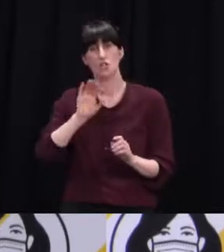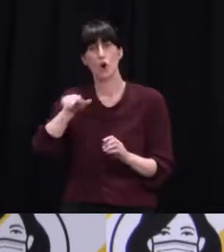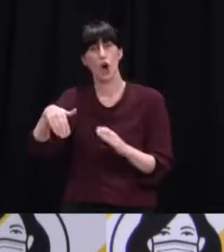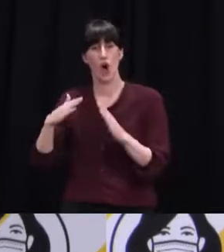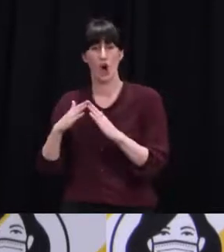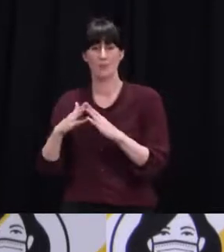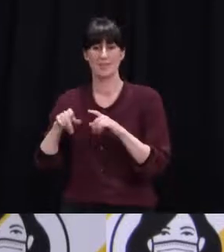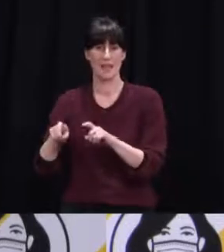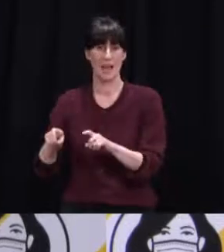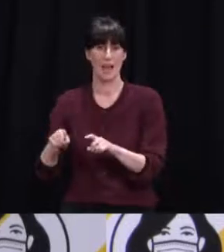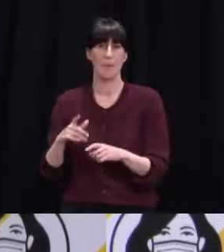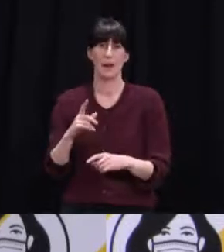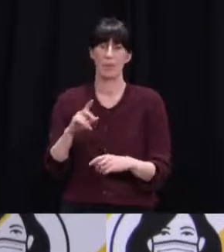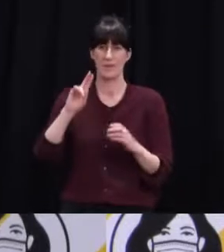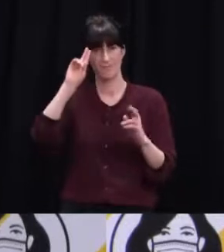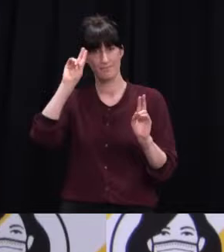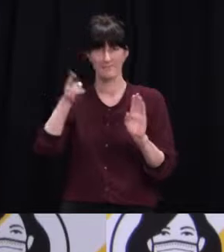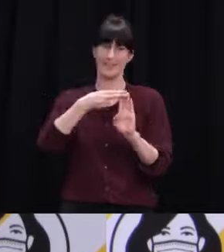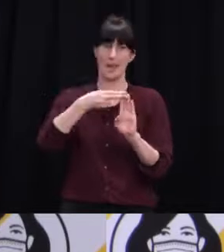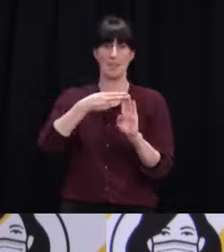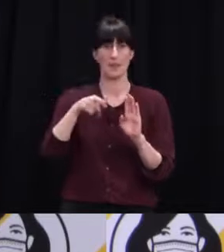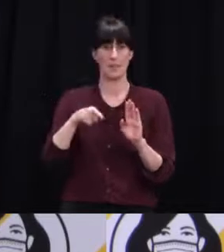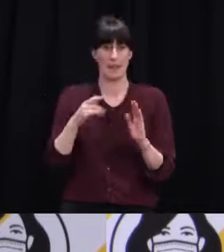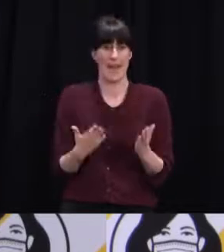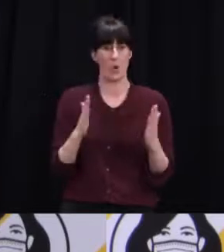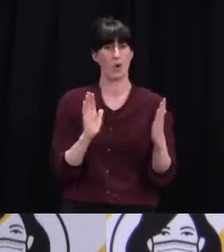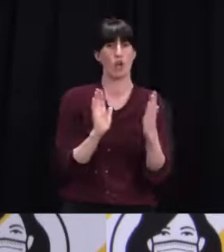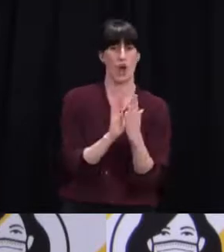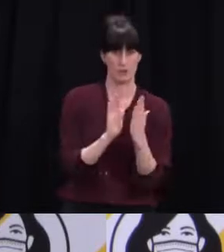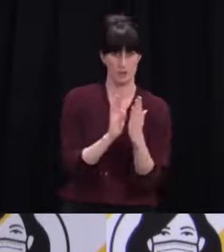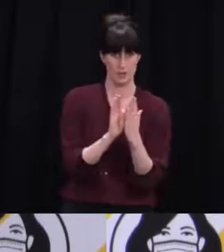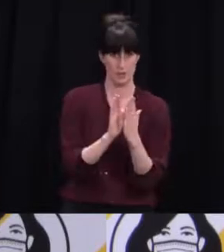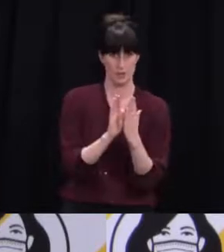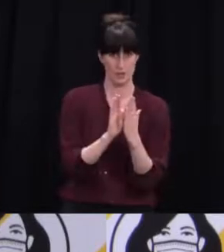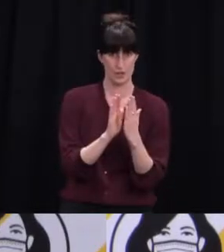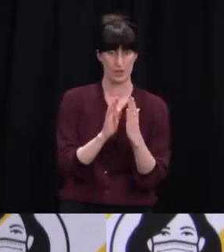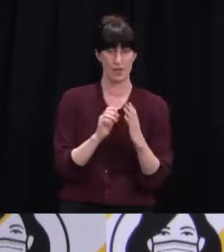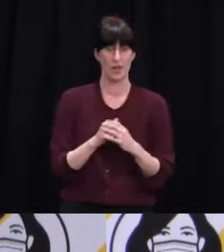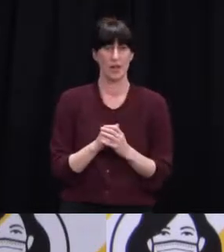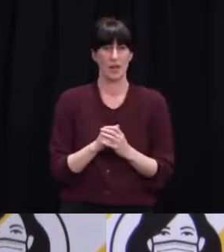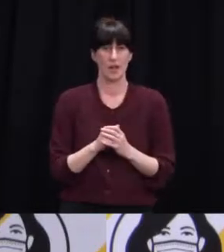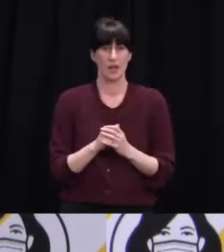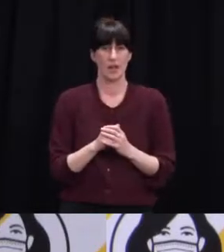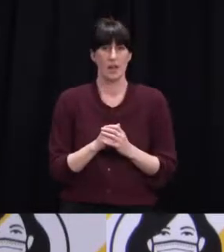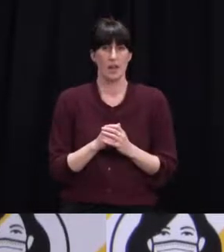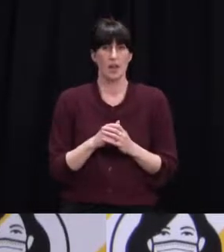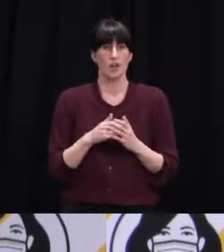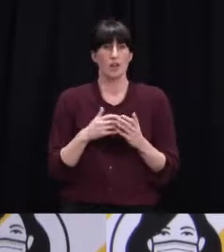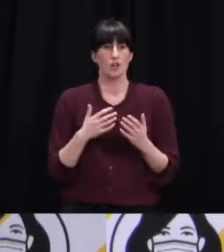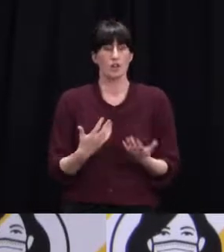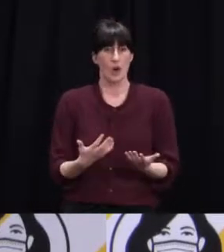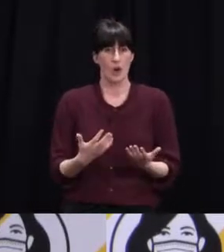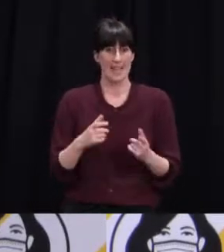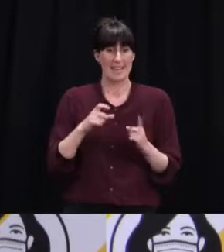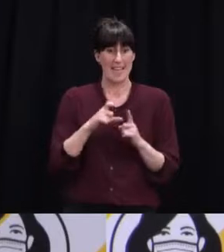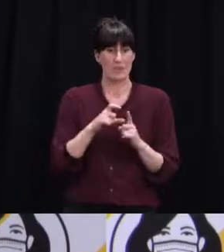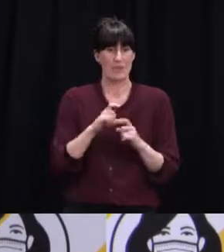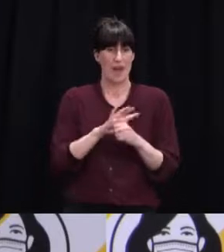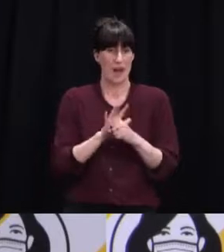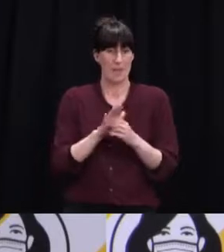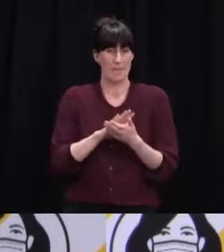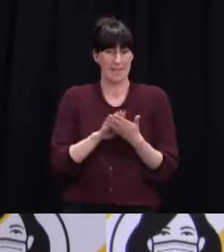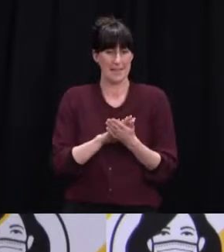release, in this instance, we've categorised nearly 20,000 of those people as close contacts. So I think it was the right thing to do, and it was